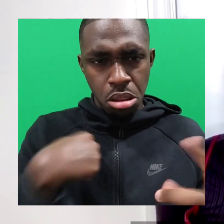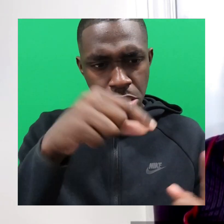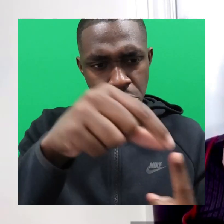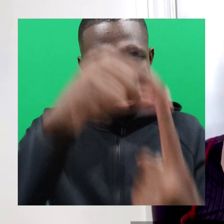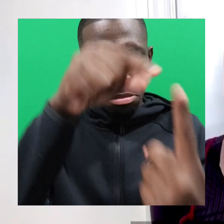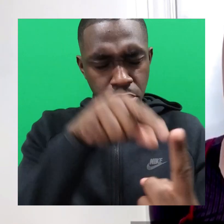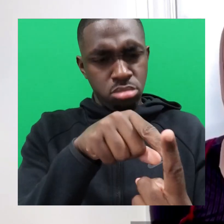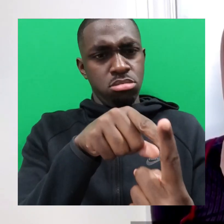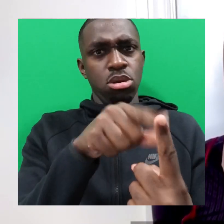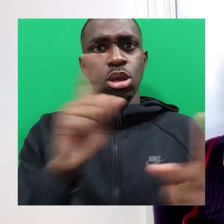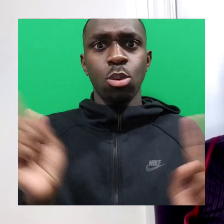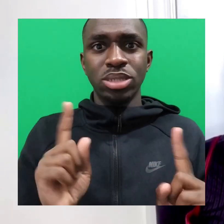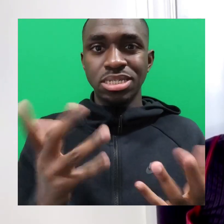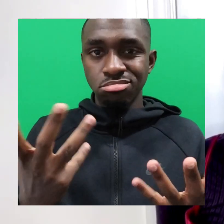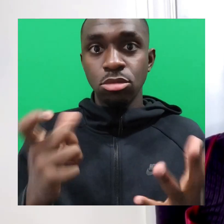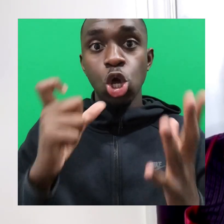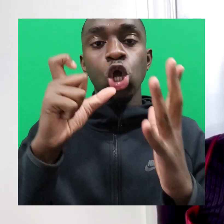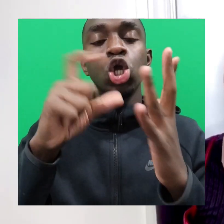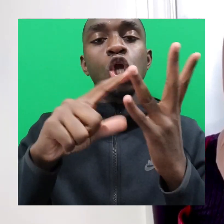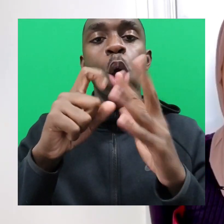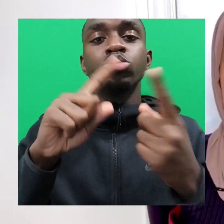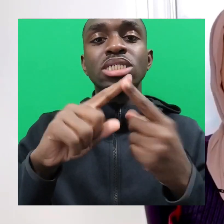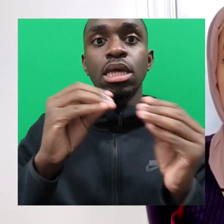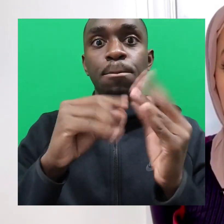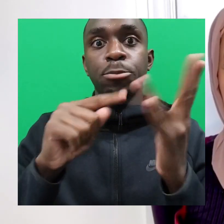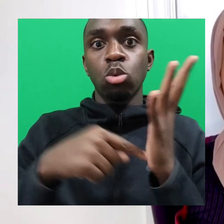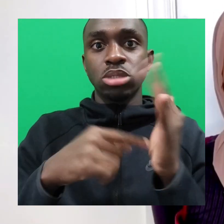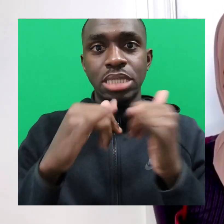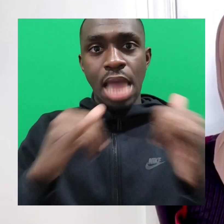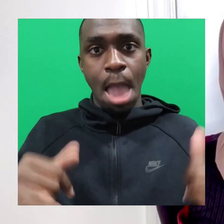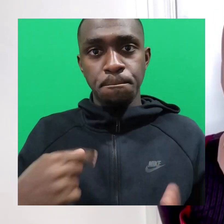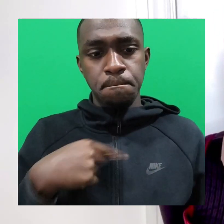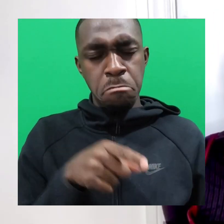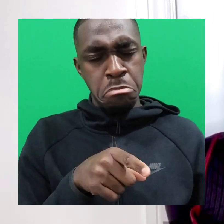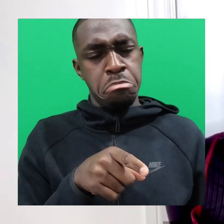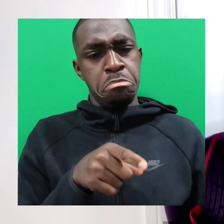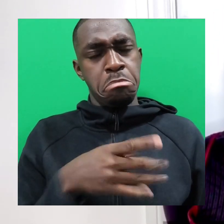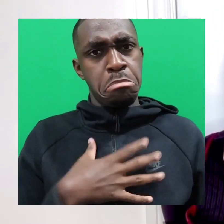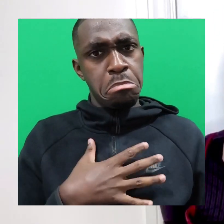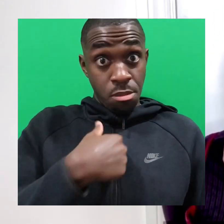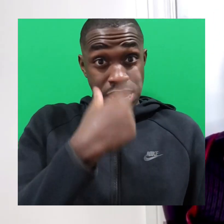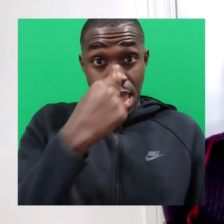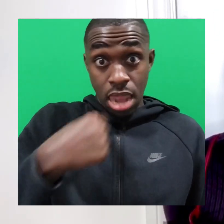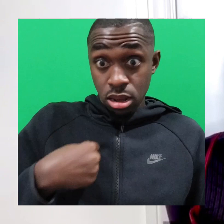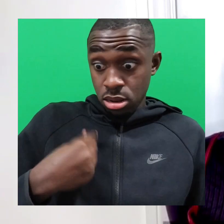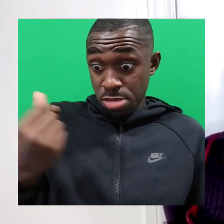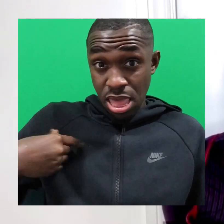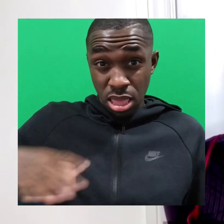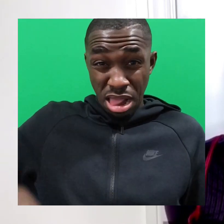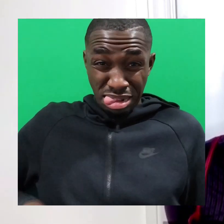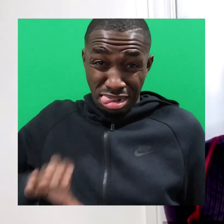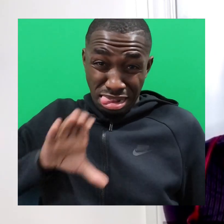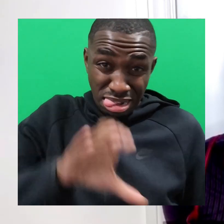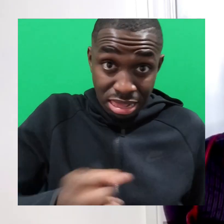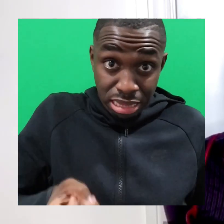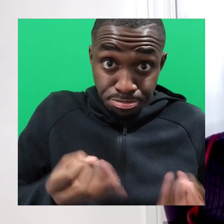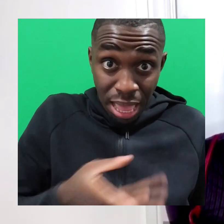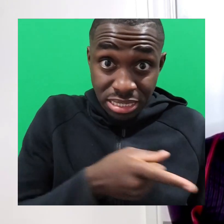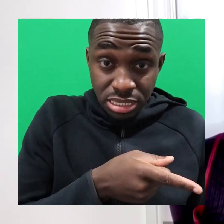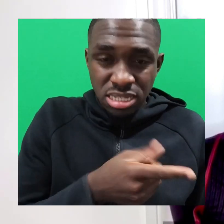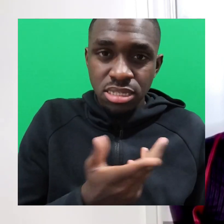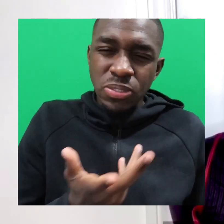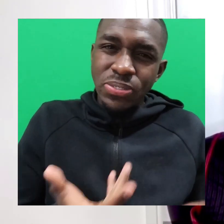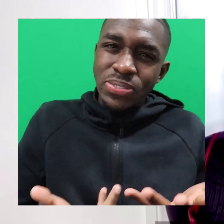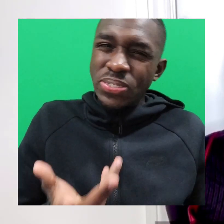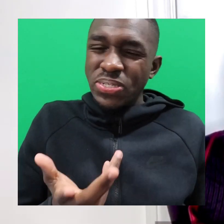couldn't afford it at the time, so that was already out of the picture. So I felt like, okay, what's another way to get into the